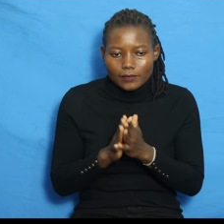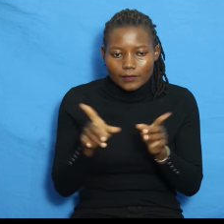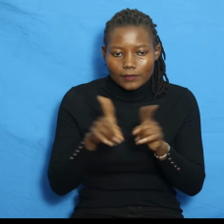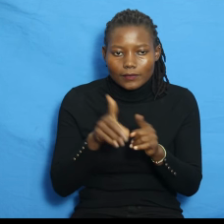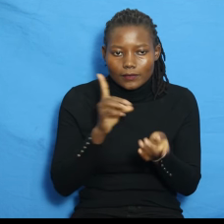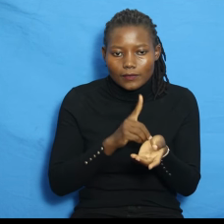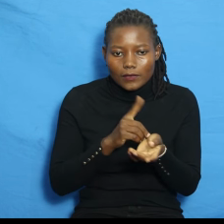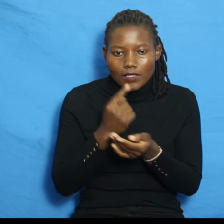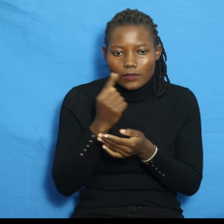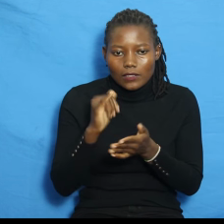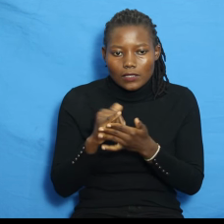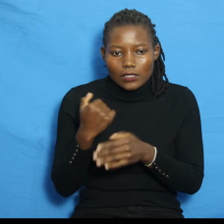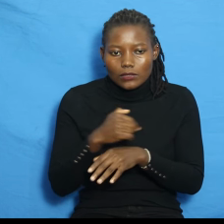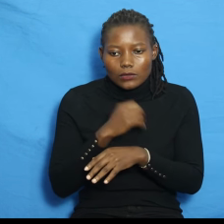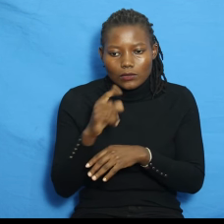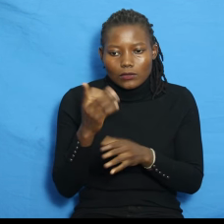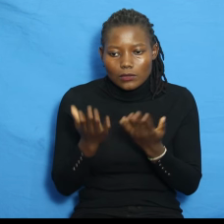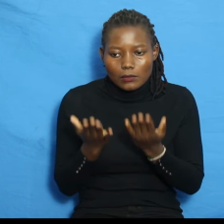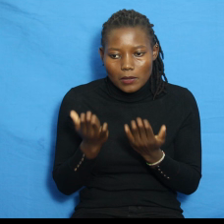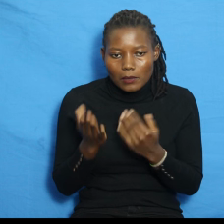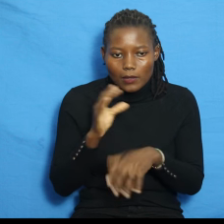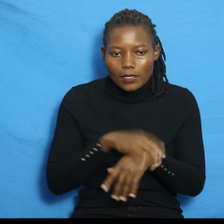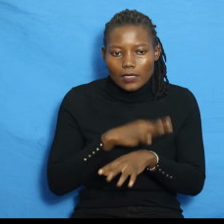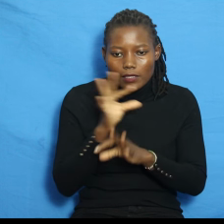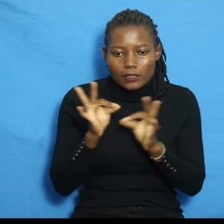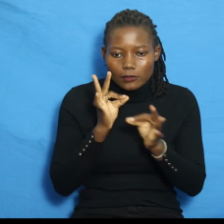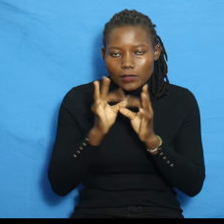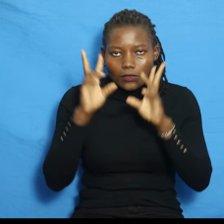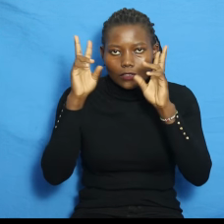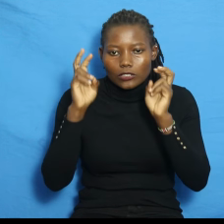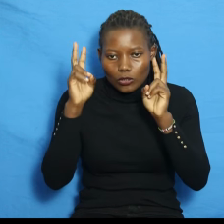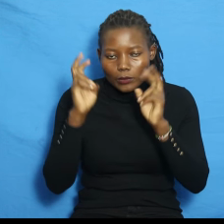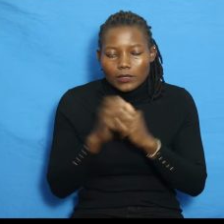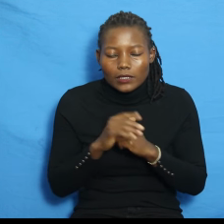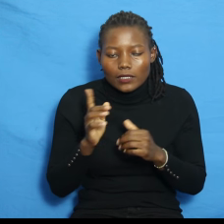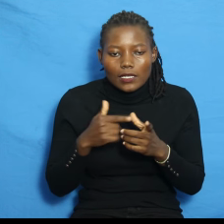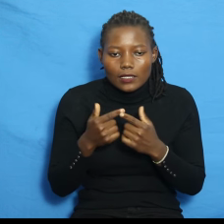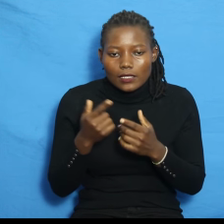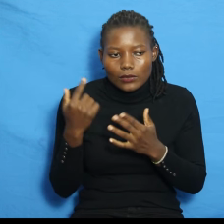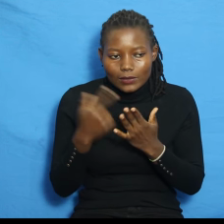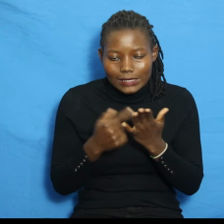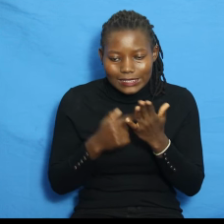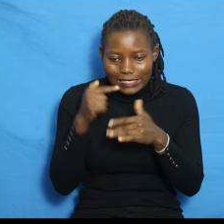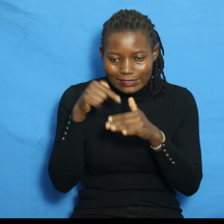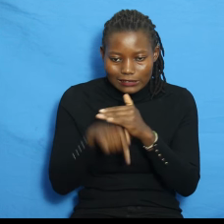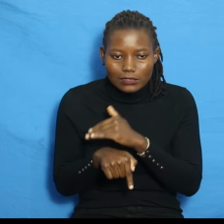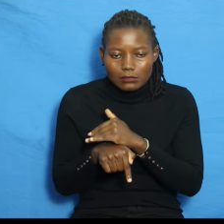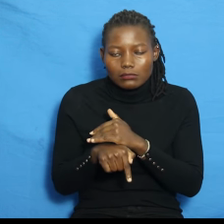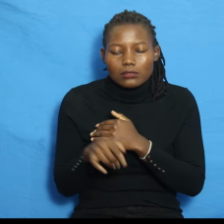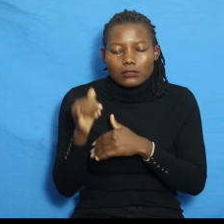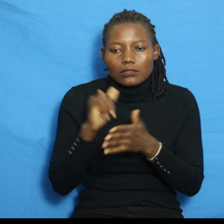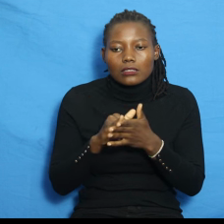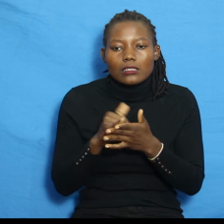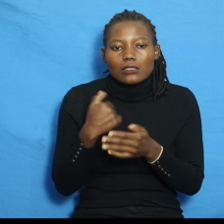said, maybe we could take some specific topics and then go deep into them so